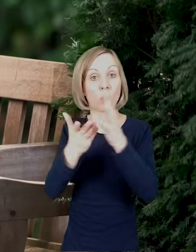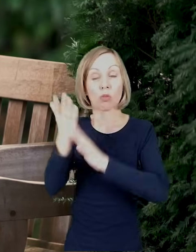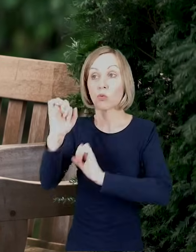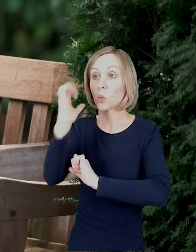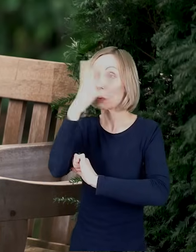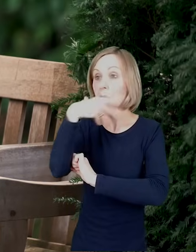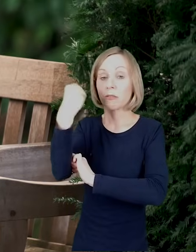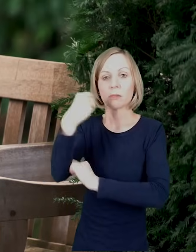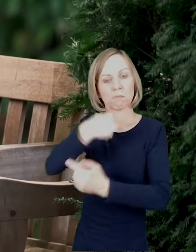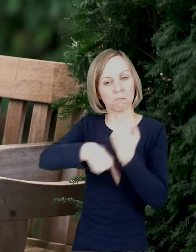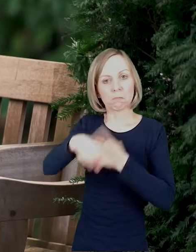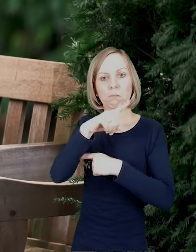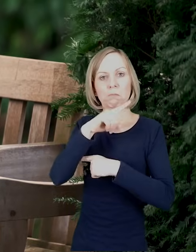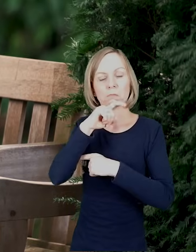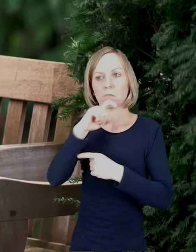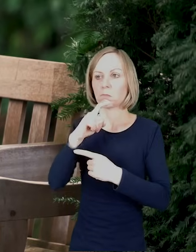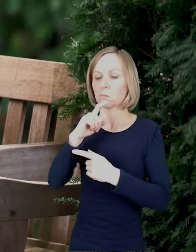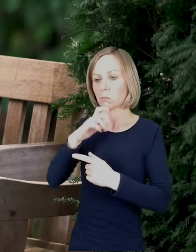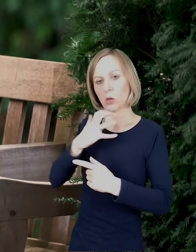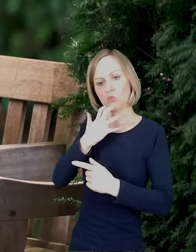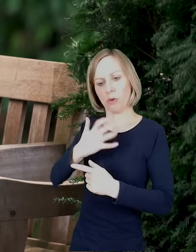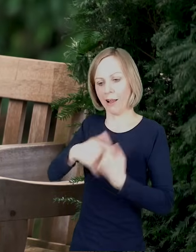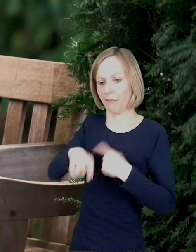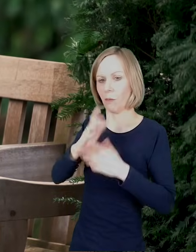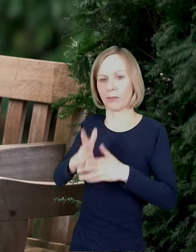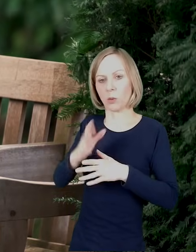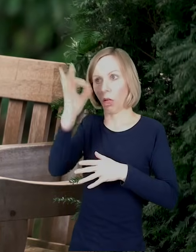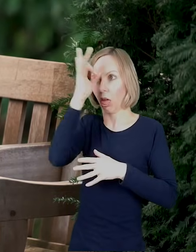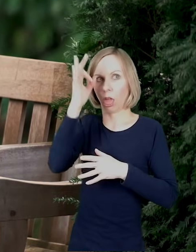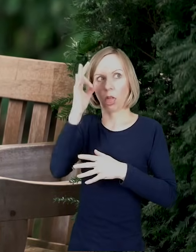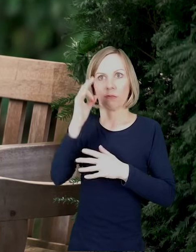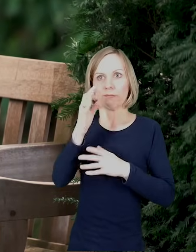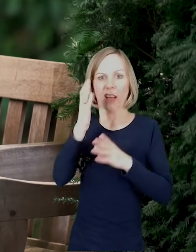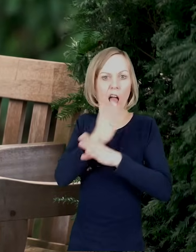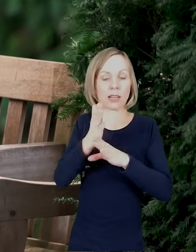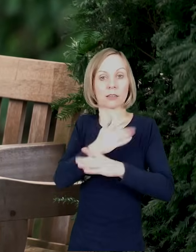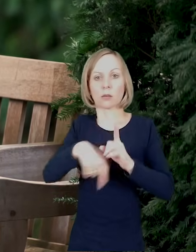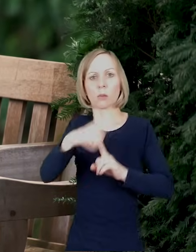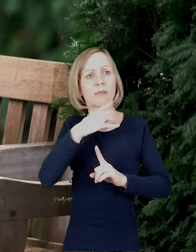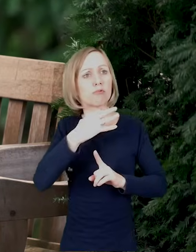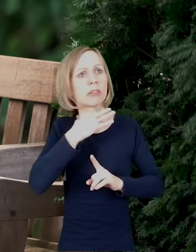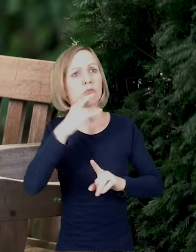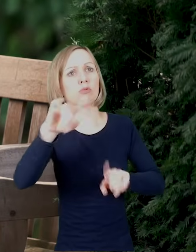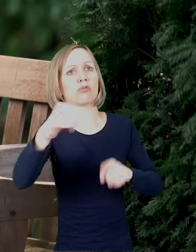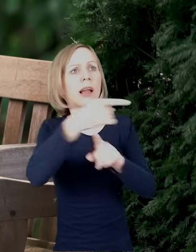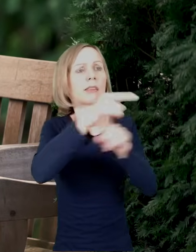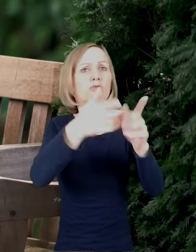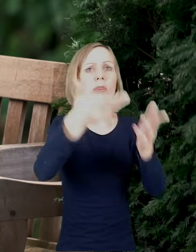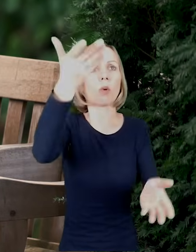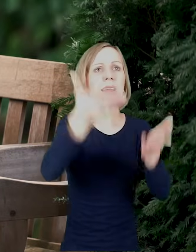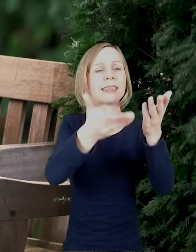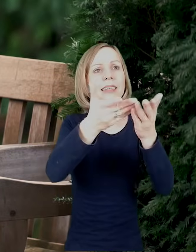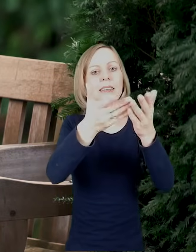Lord, by your Spirit, grant us the courage not to bury our heads in the sand. Let us not be fearful of taking risks in order to